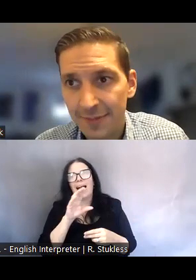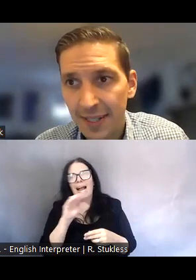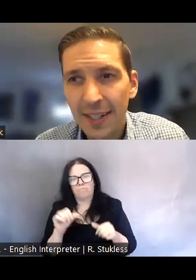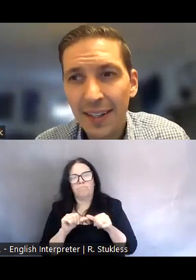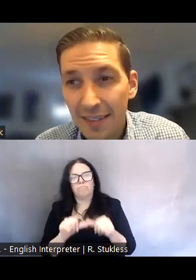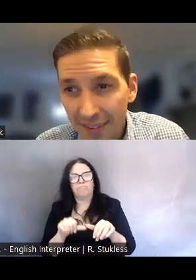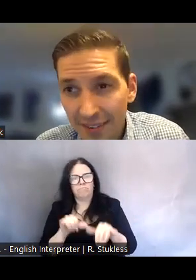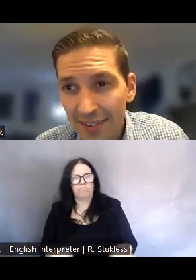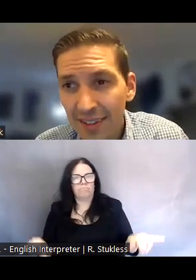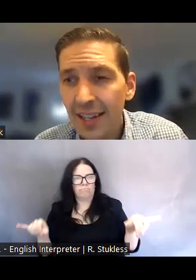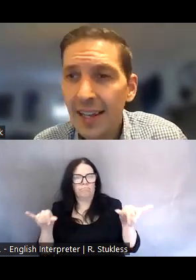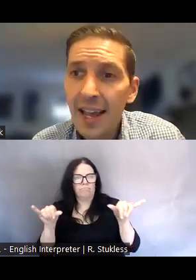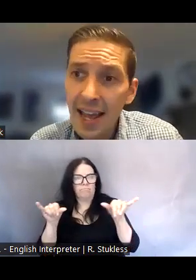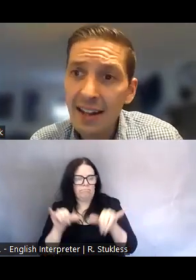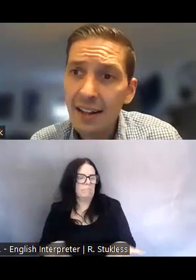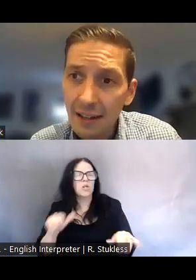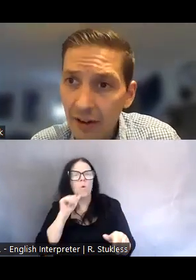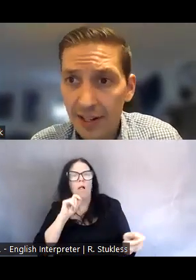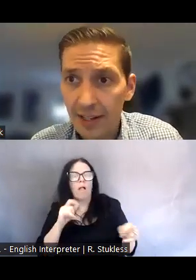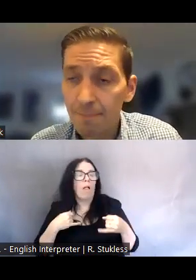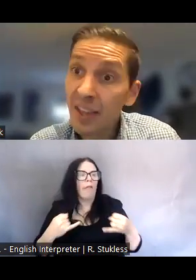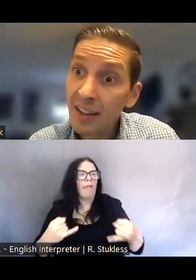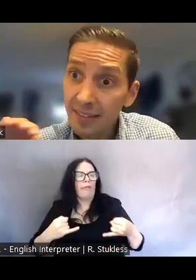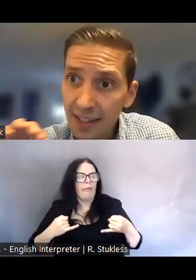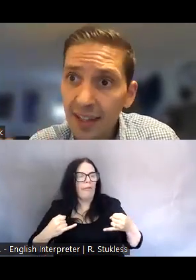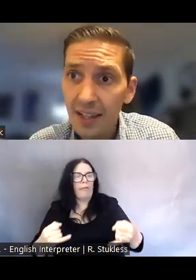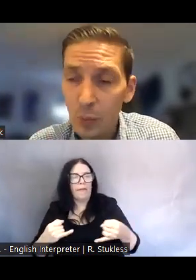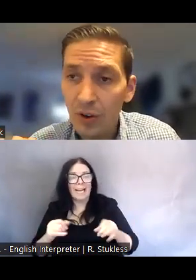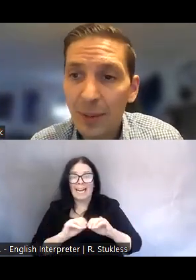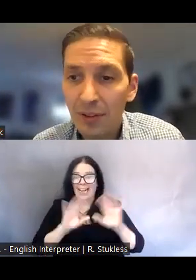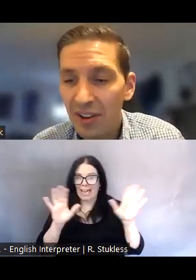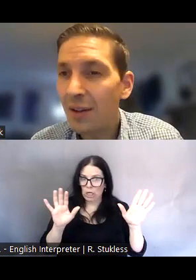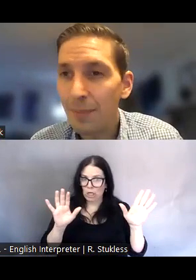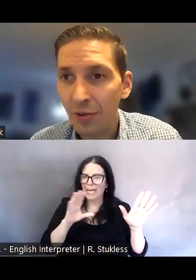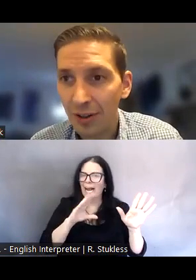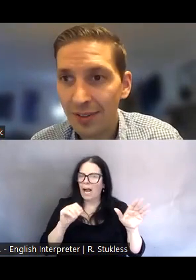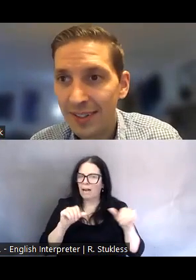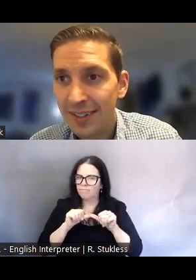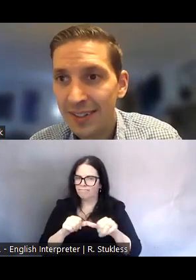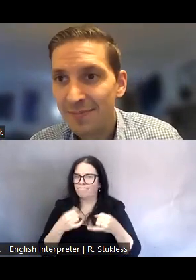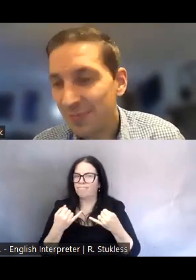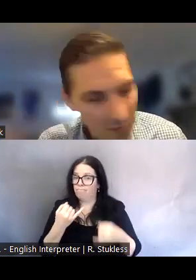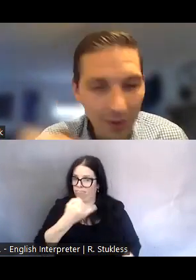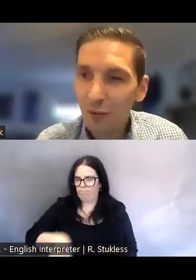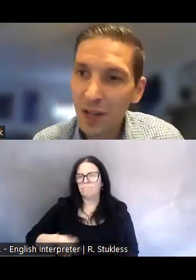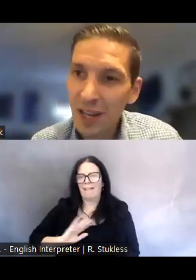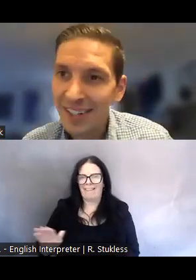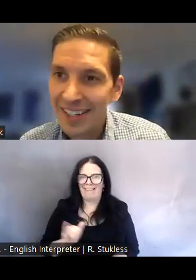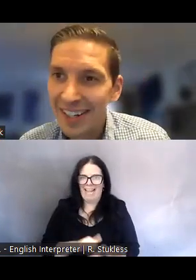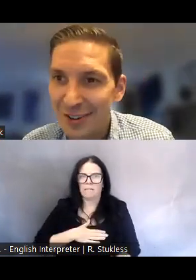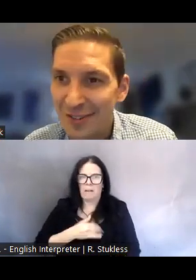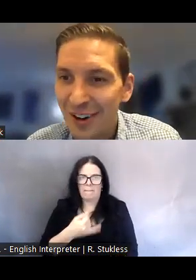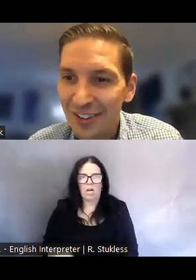consistent. Consistency and clarity is key when we talk about setting a boundary. Maybe I'll